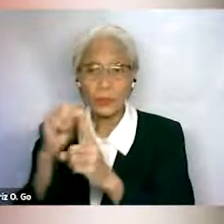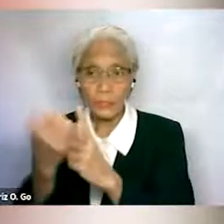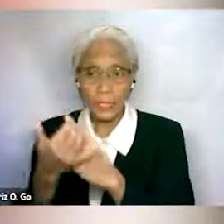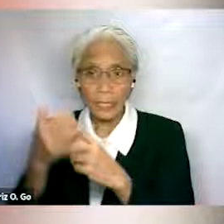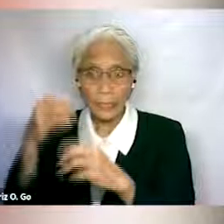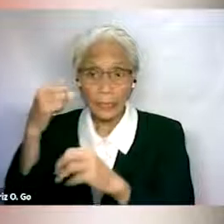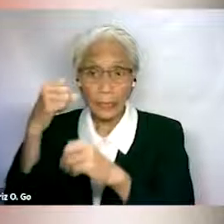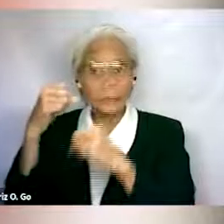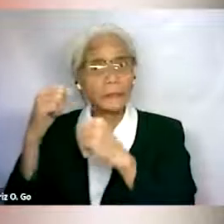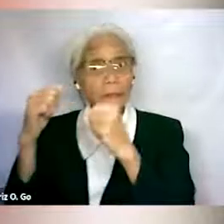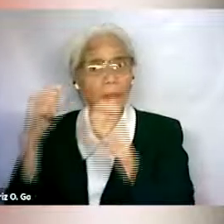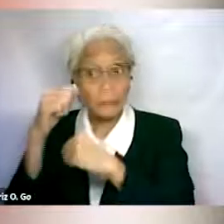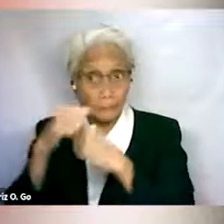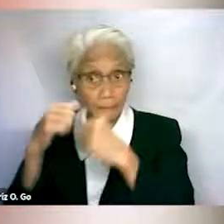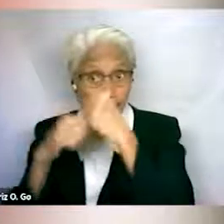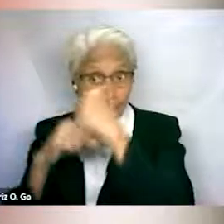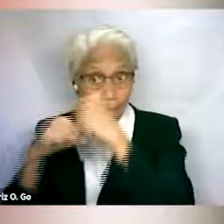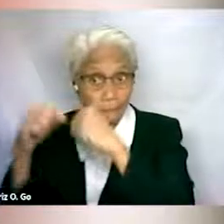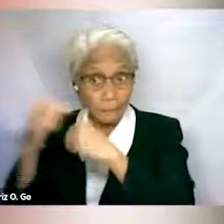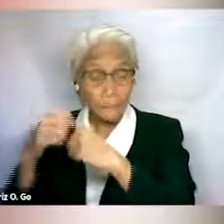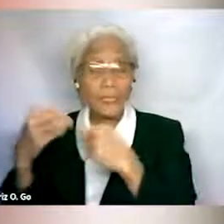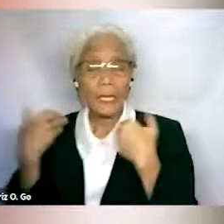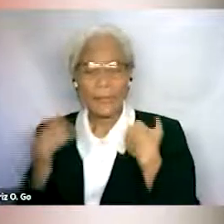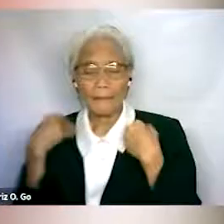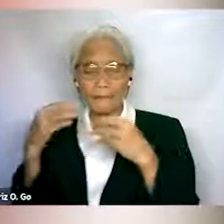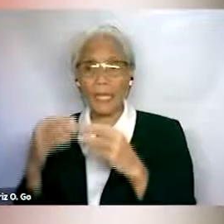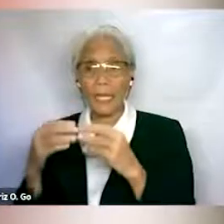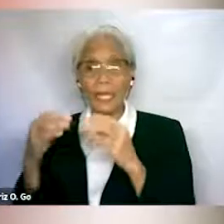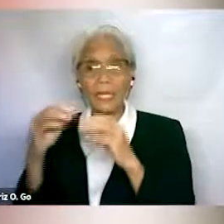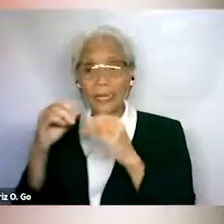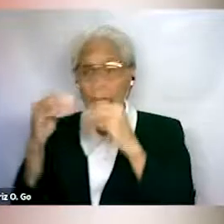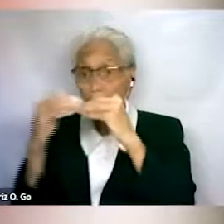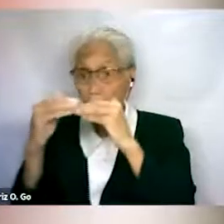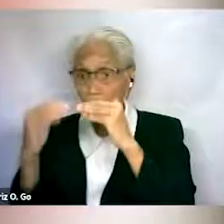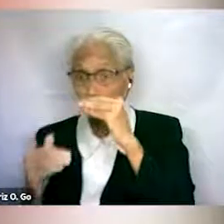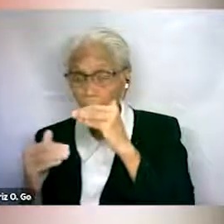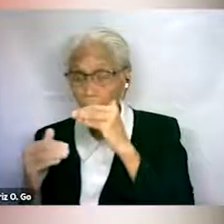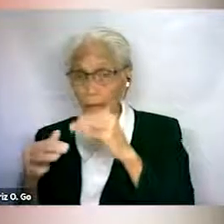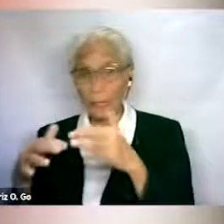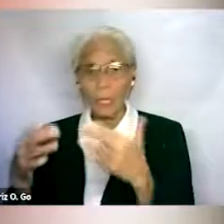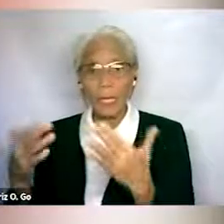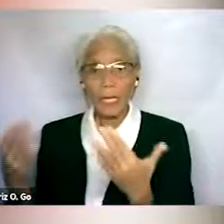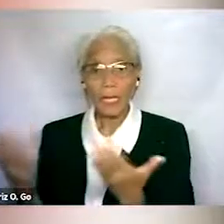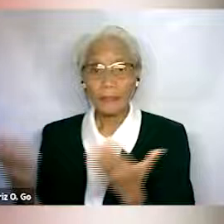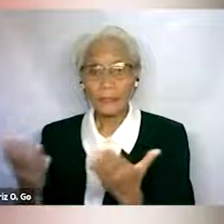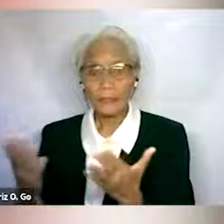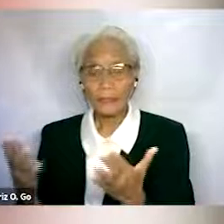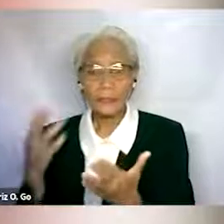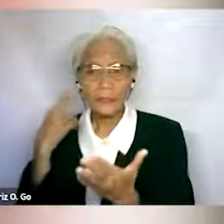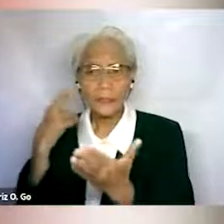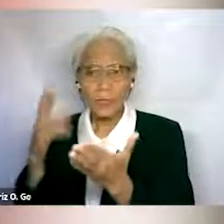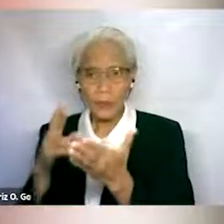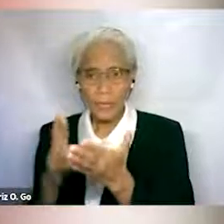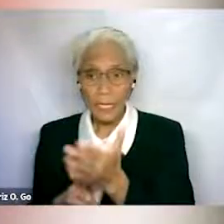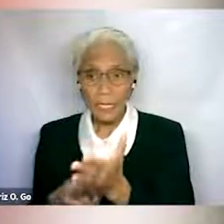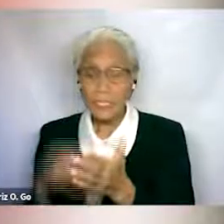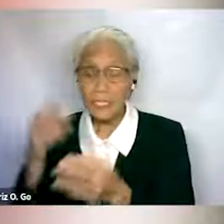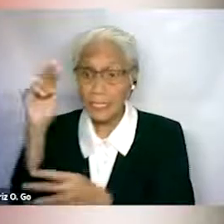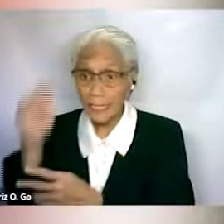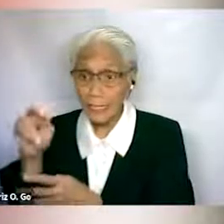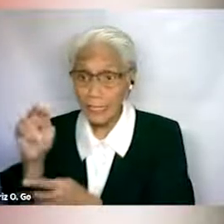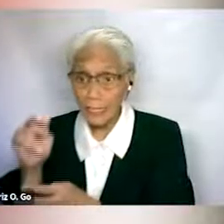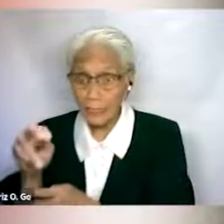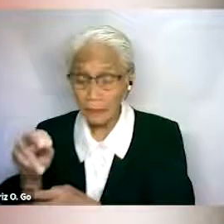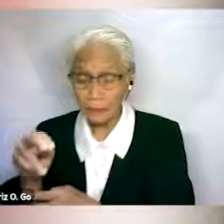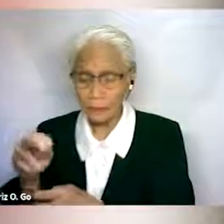of temporary special measures, affirmative action, so that women will be able to fulfill enjoy